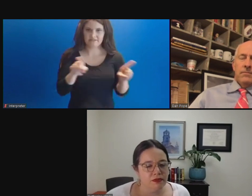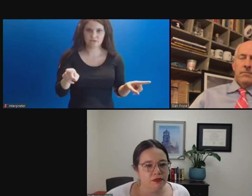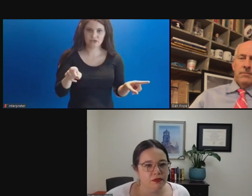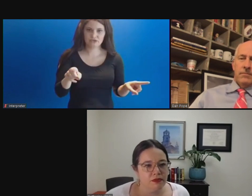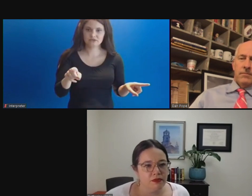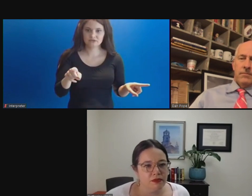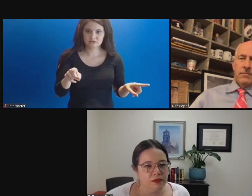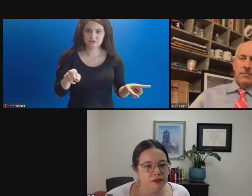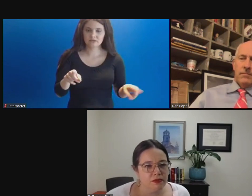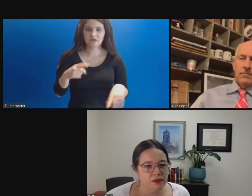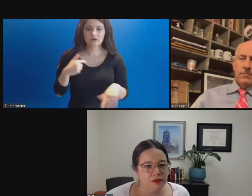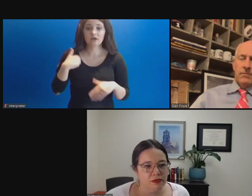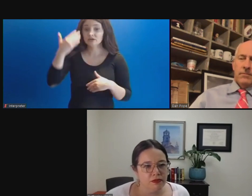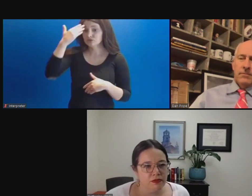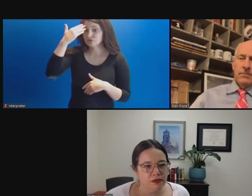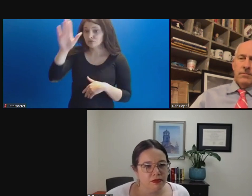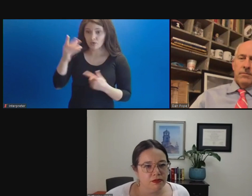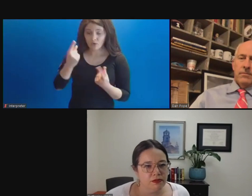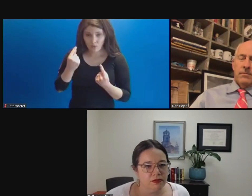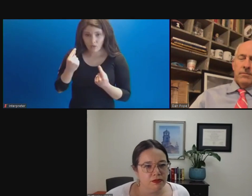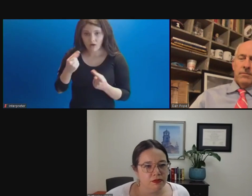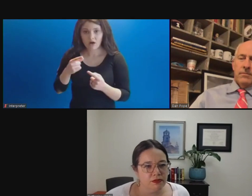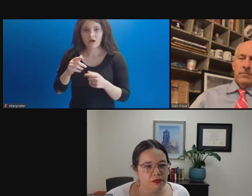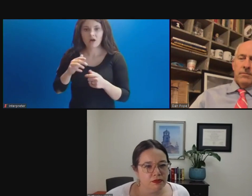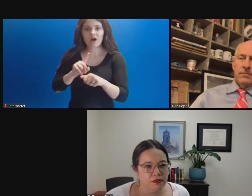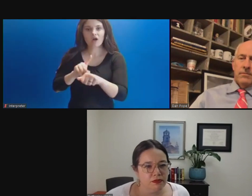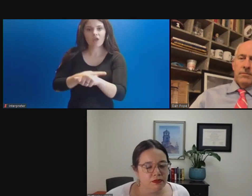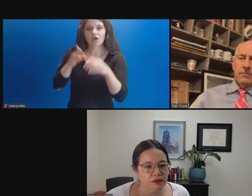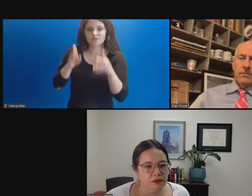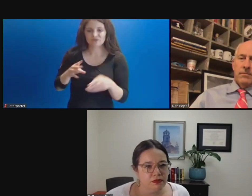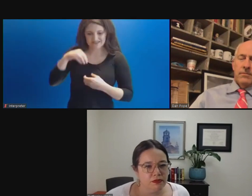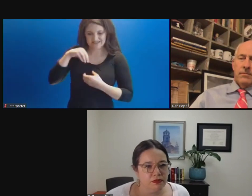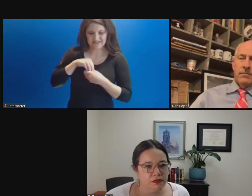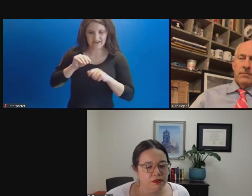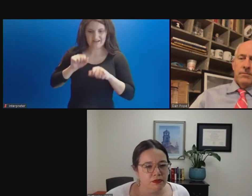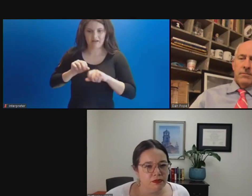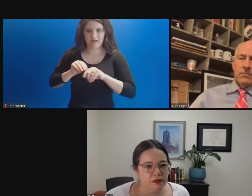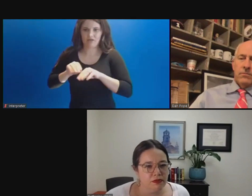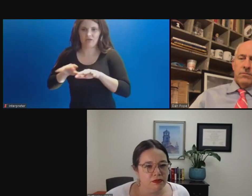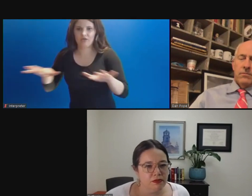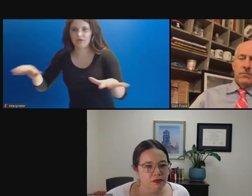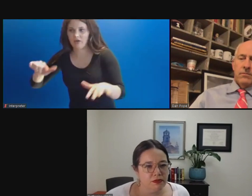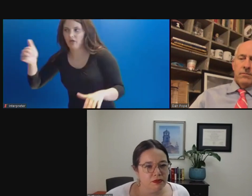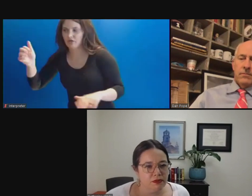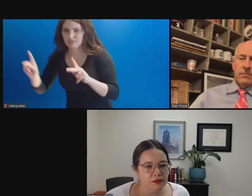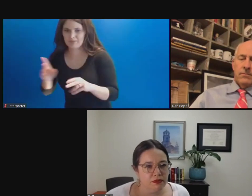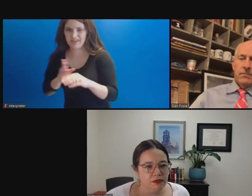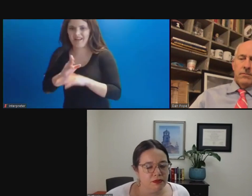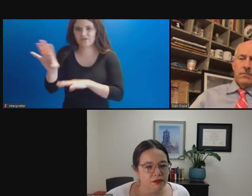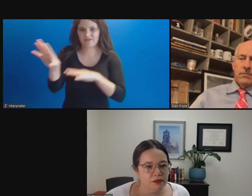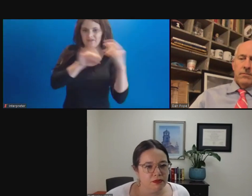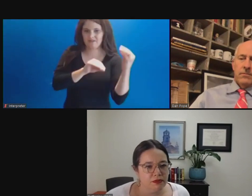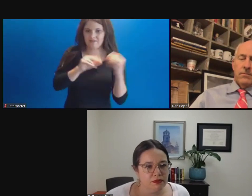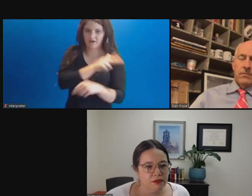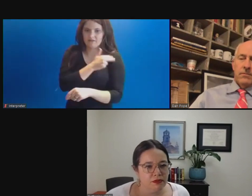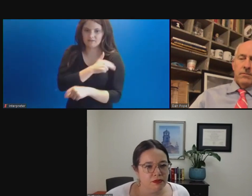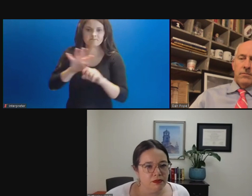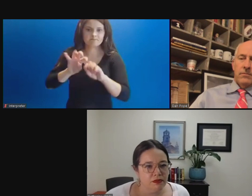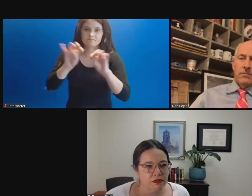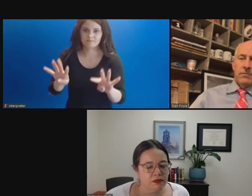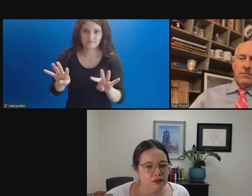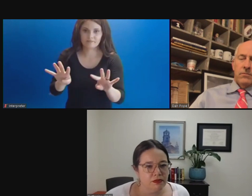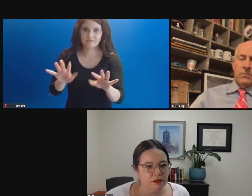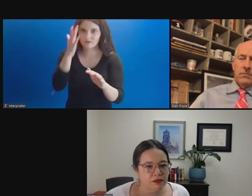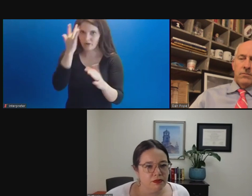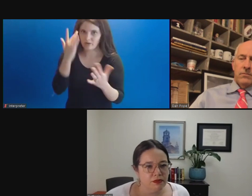know exactly for sure is how long someone is infective after they leave the hospital. That's why we recommend,